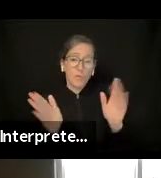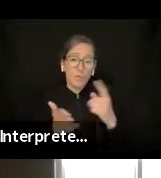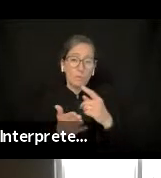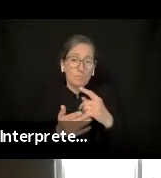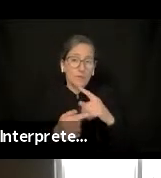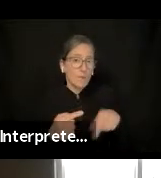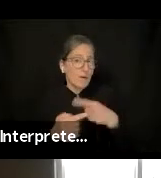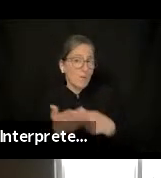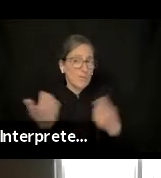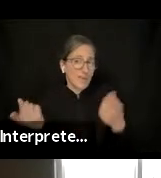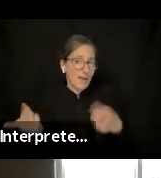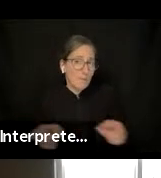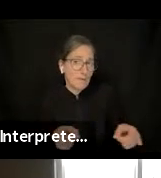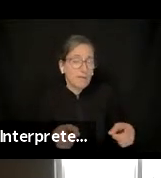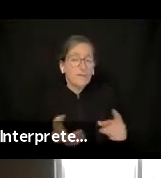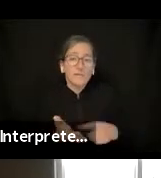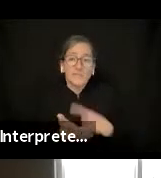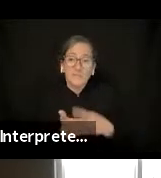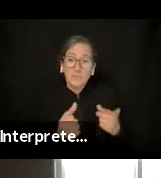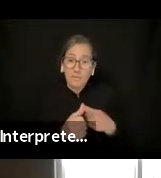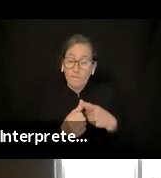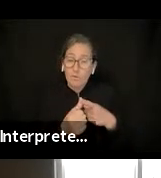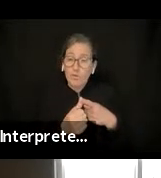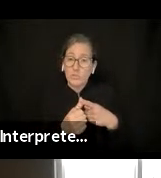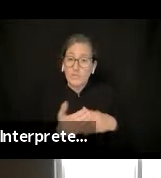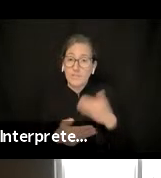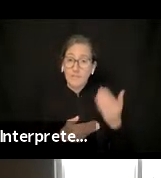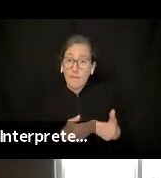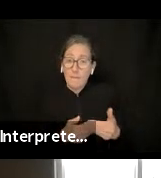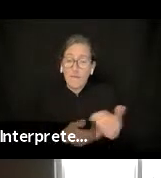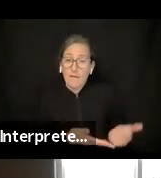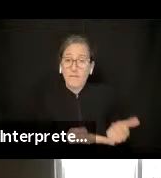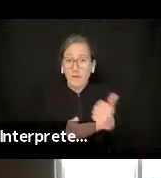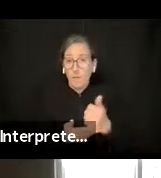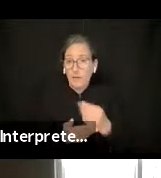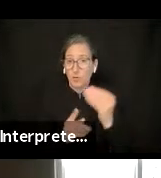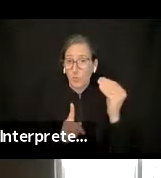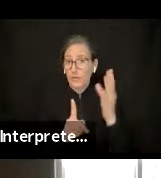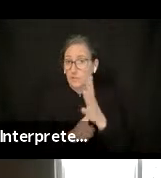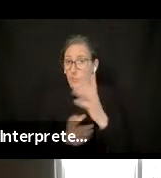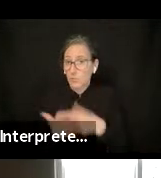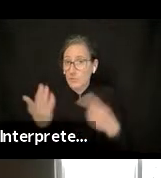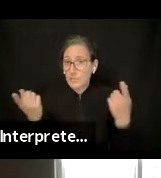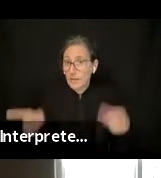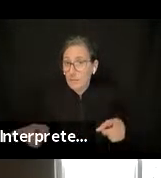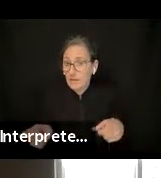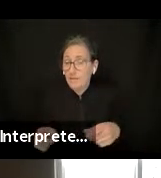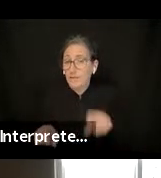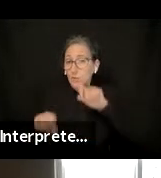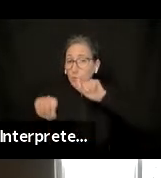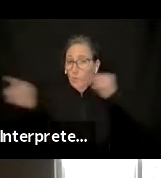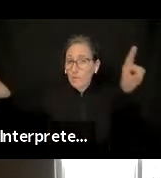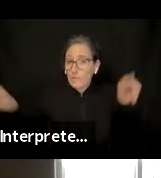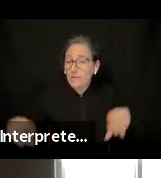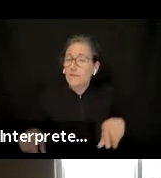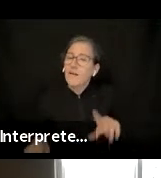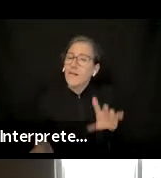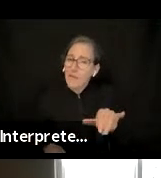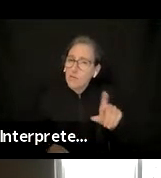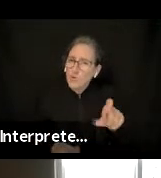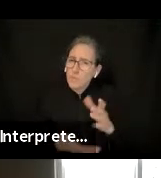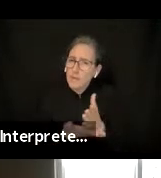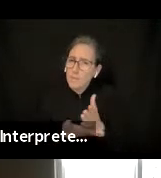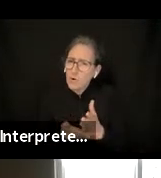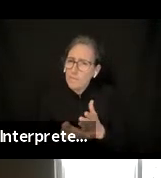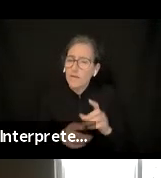sometimes, the first step is just helping expose that. So I would want that to be a part of it. But more importantly, I just think it begins with this